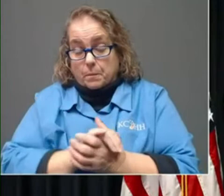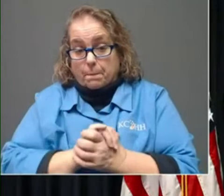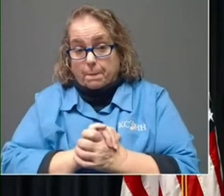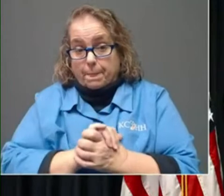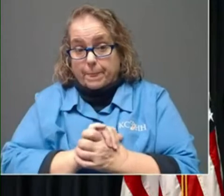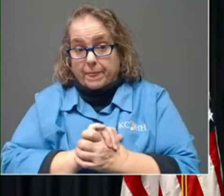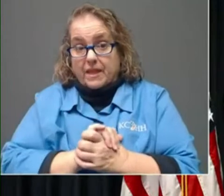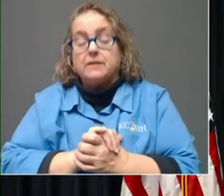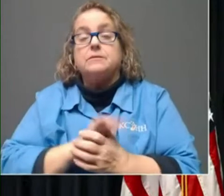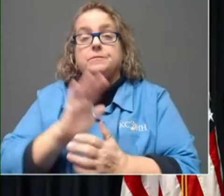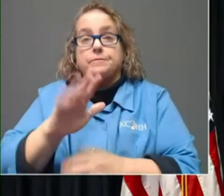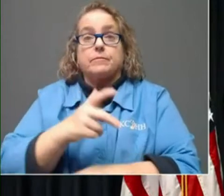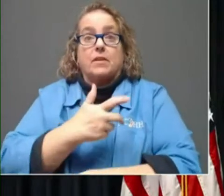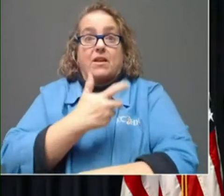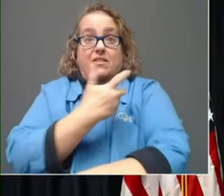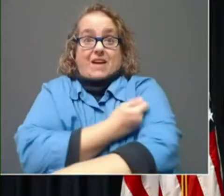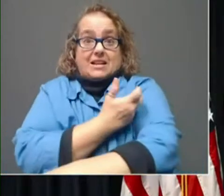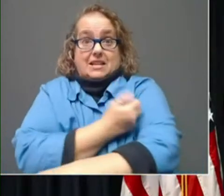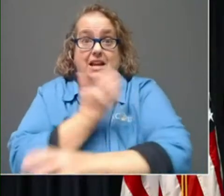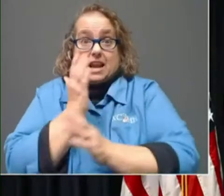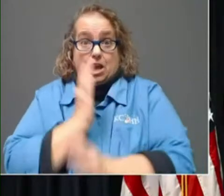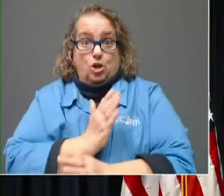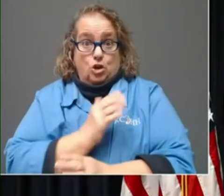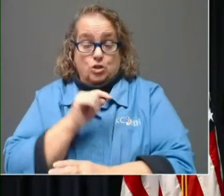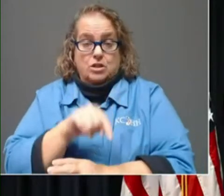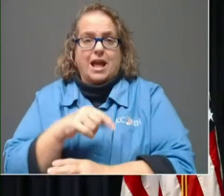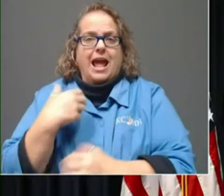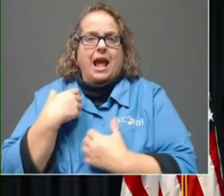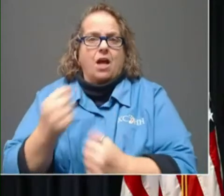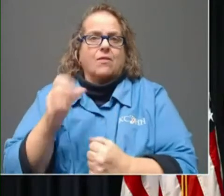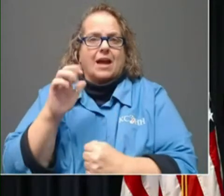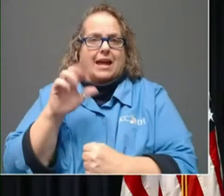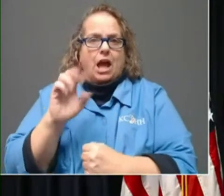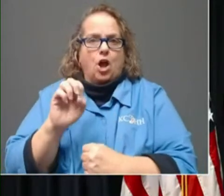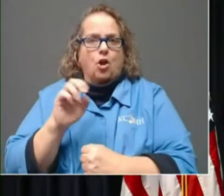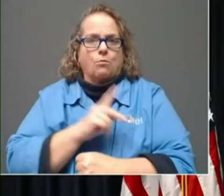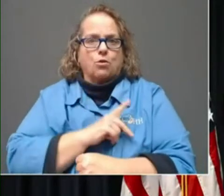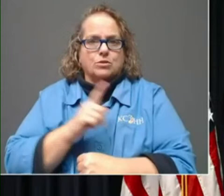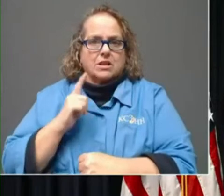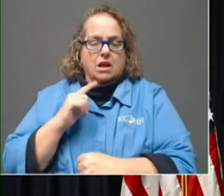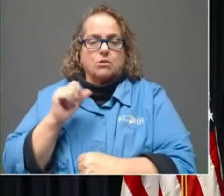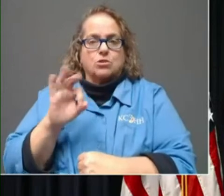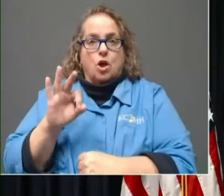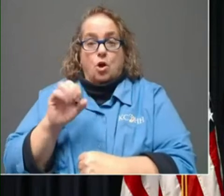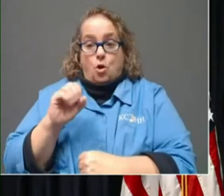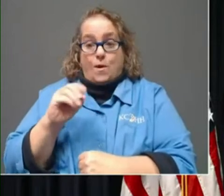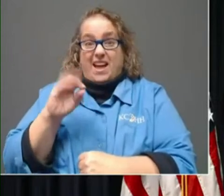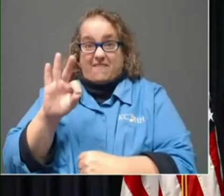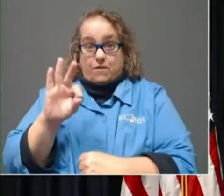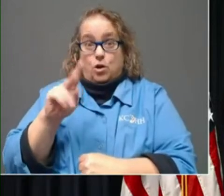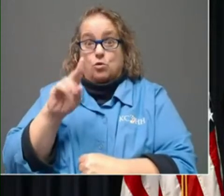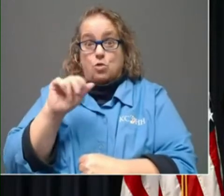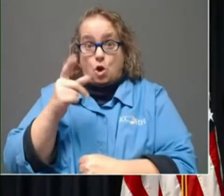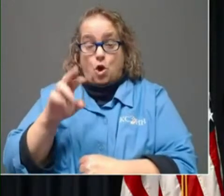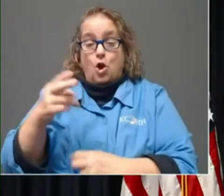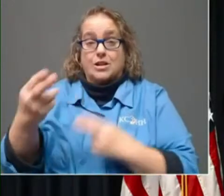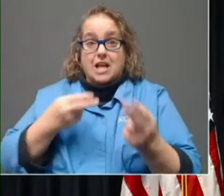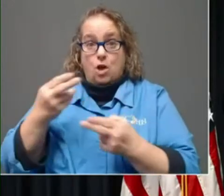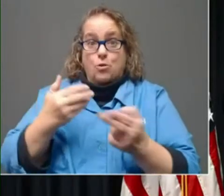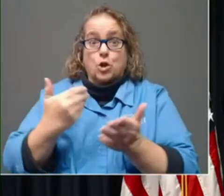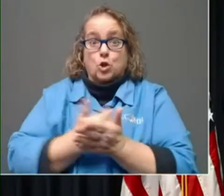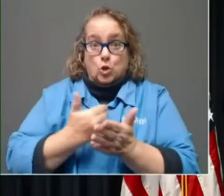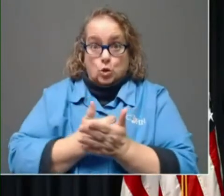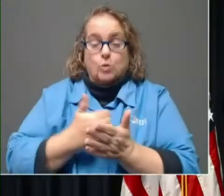Yes, and the vaccinators are healthcare personnel. So if Kroger are hiring new, and they are, they're hiring a